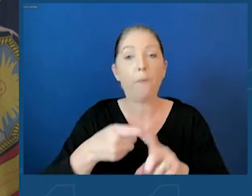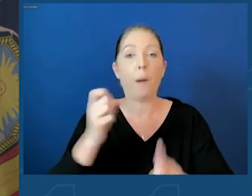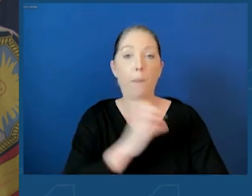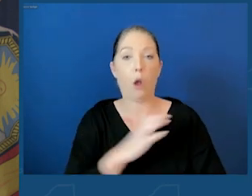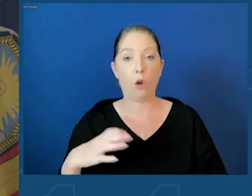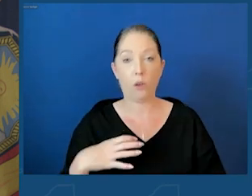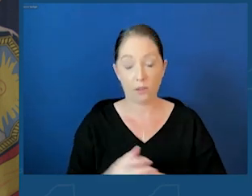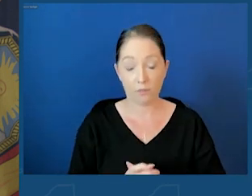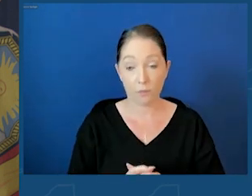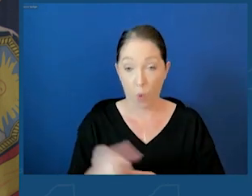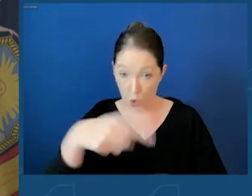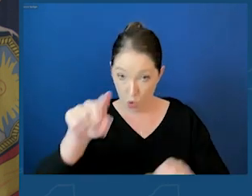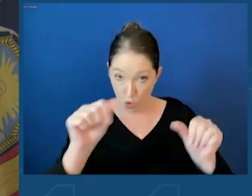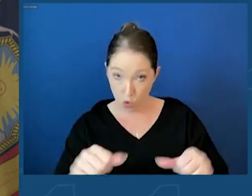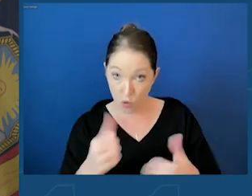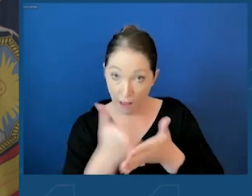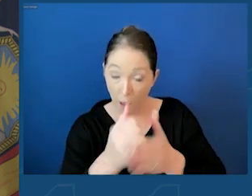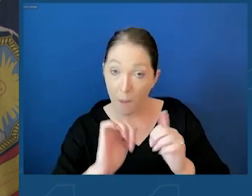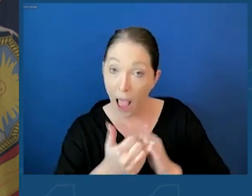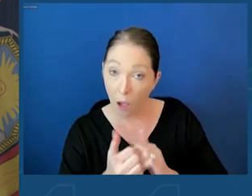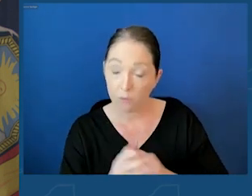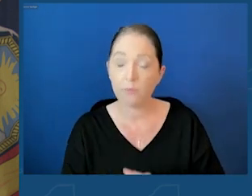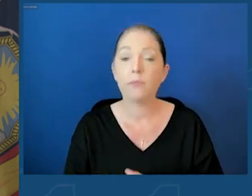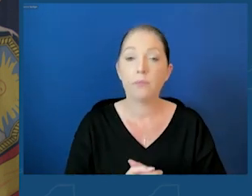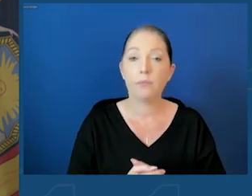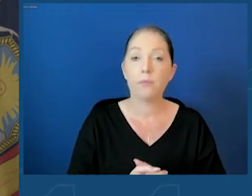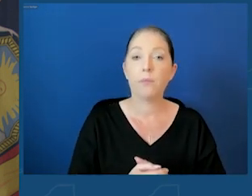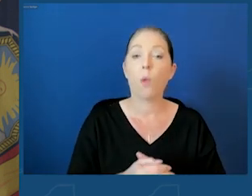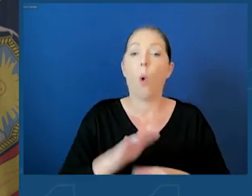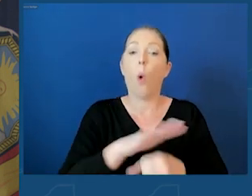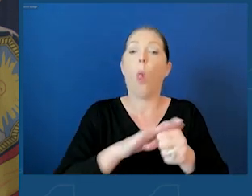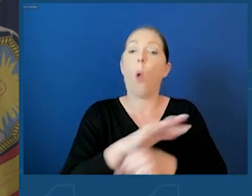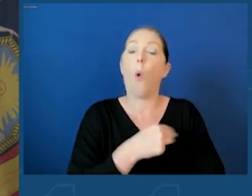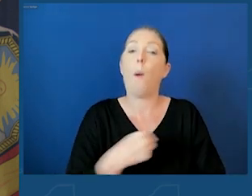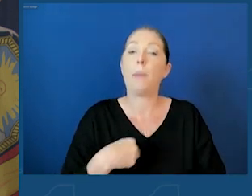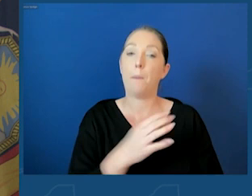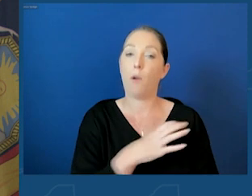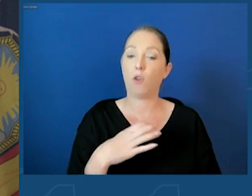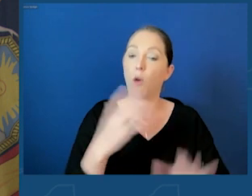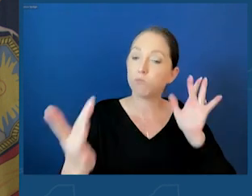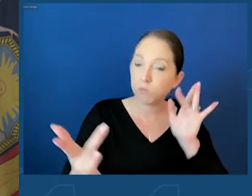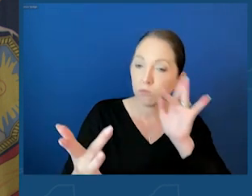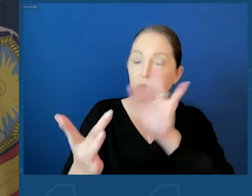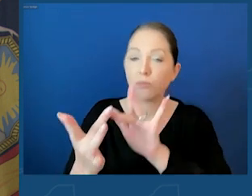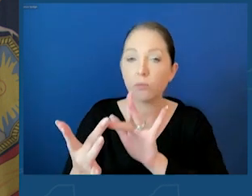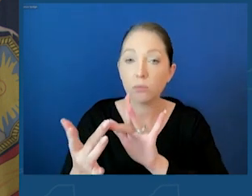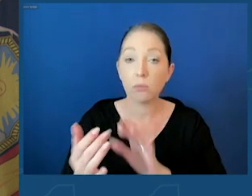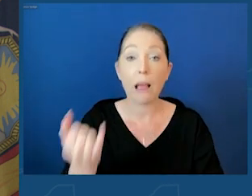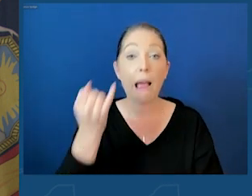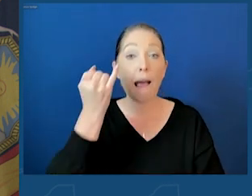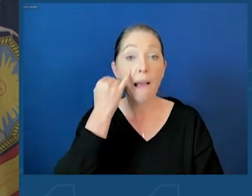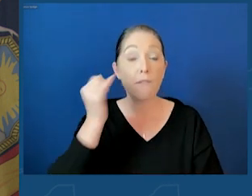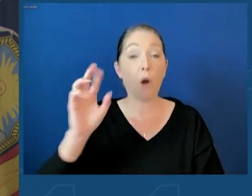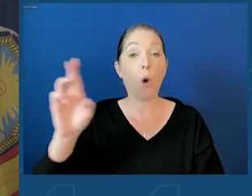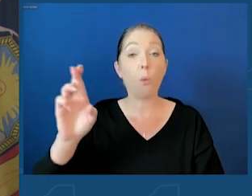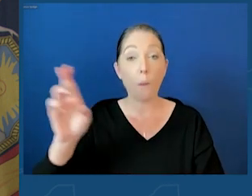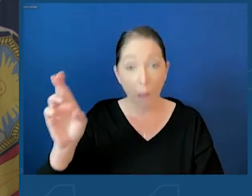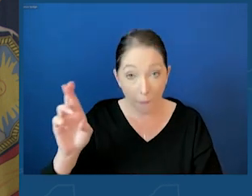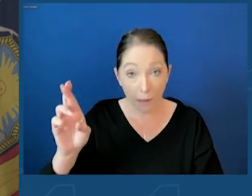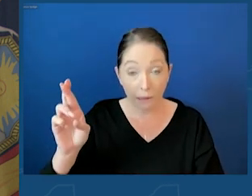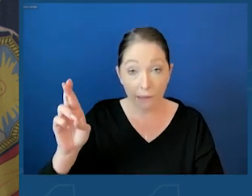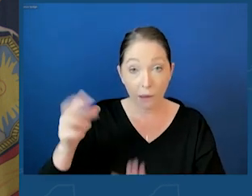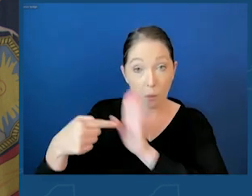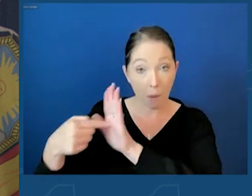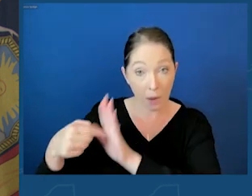help. Contact your local member of Congress. If you're represented by a Republican, please ask them to